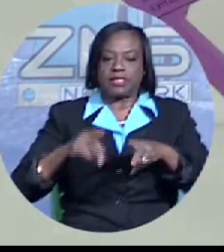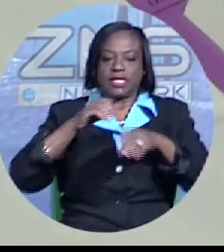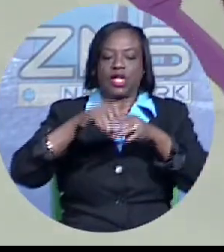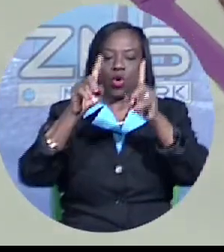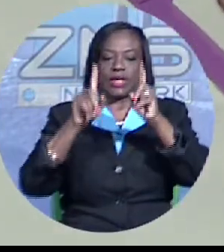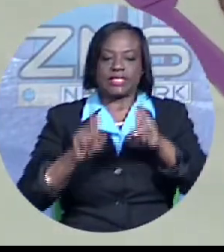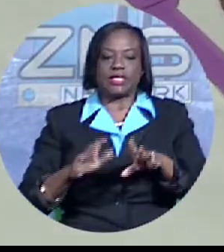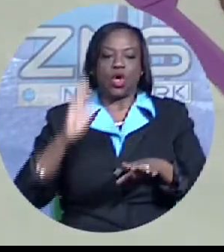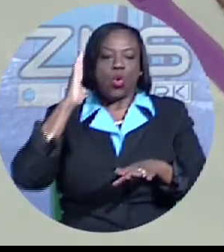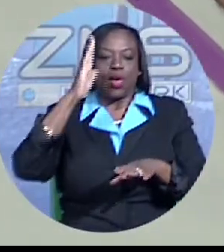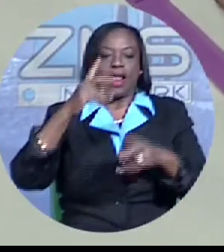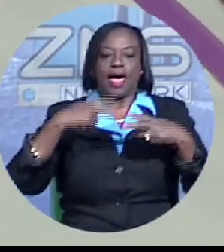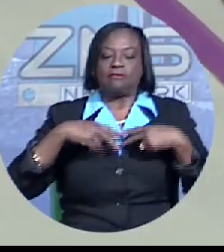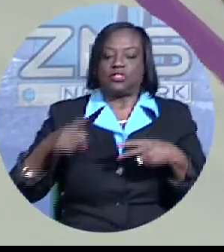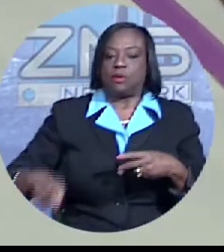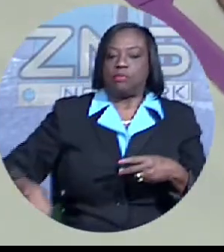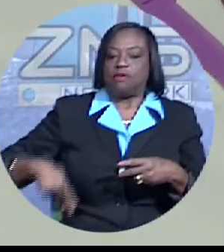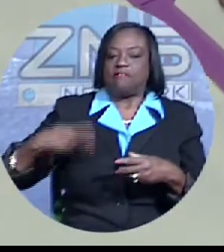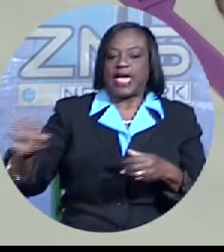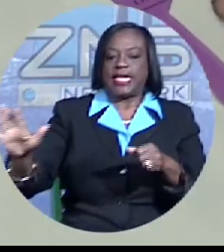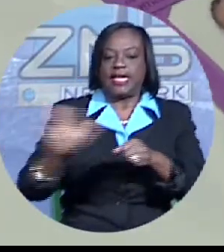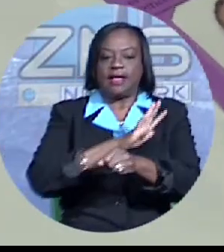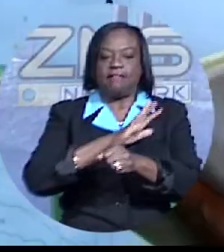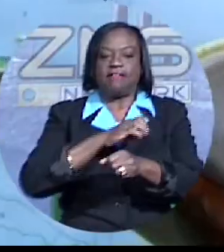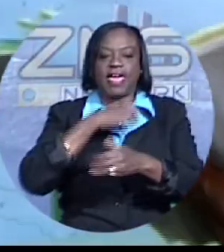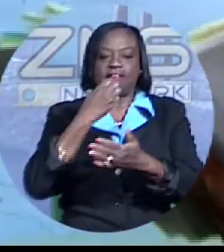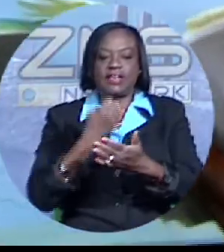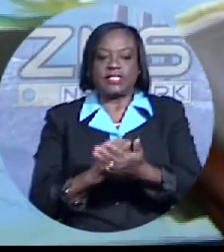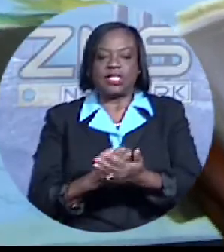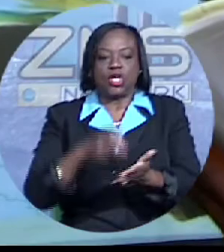provide sufficient evidence to prove that they